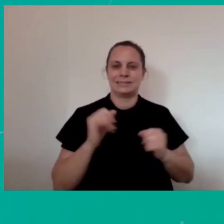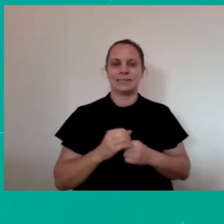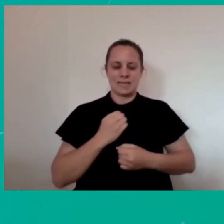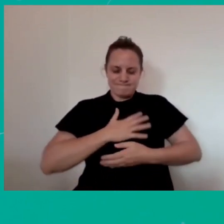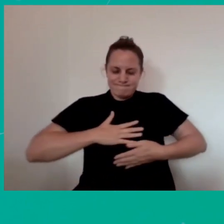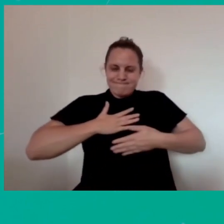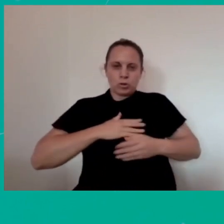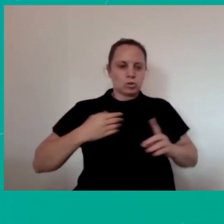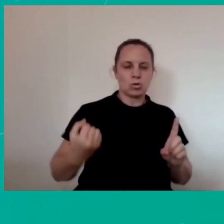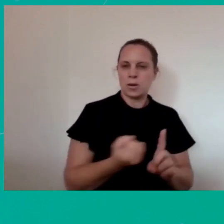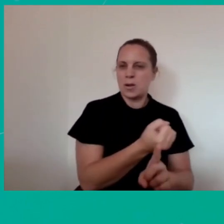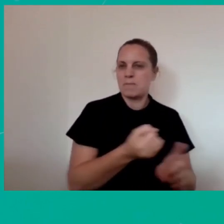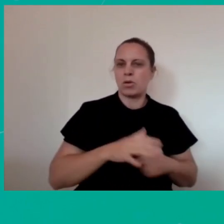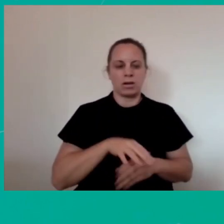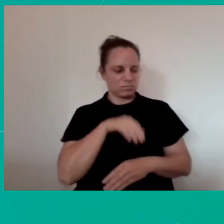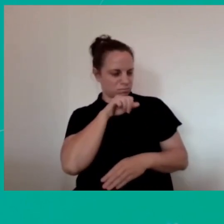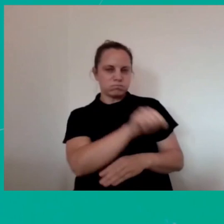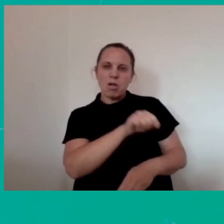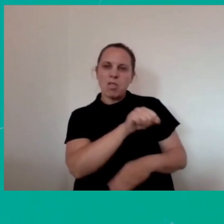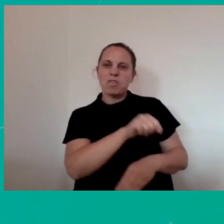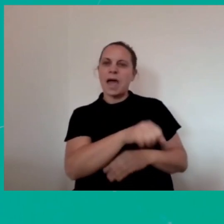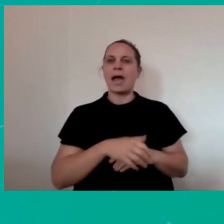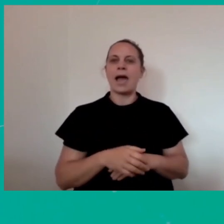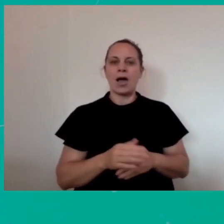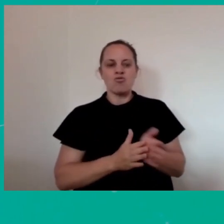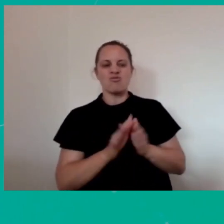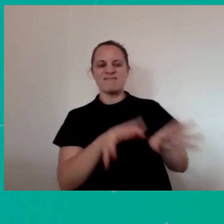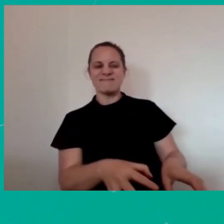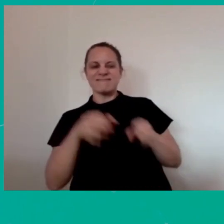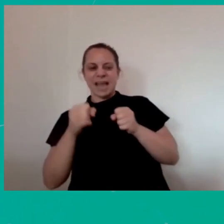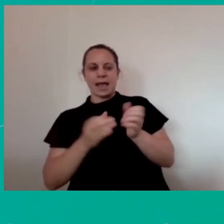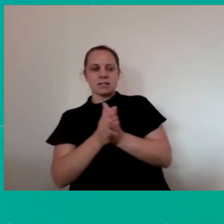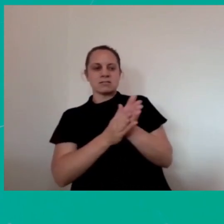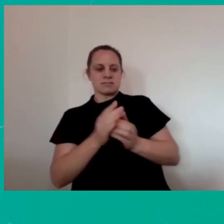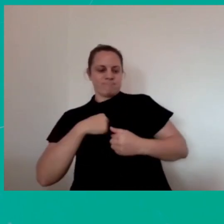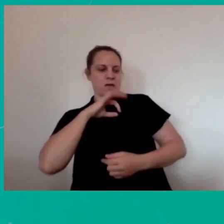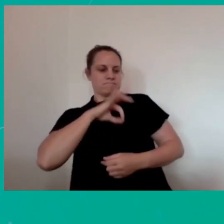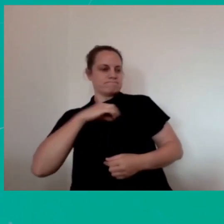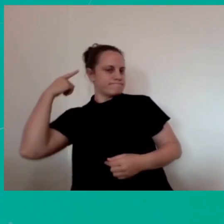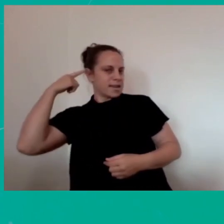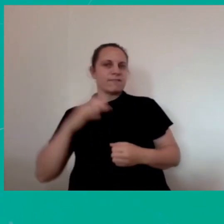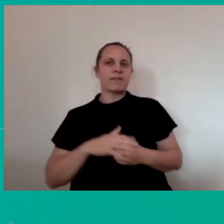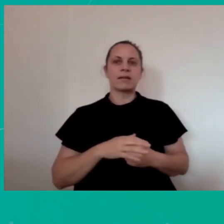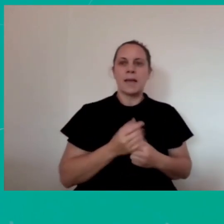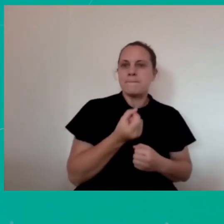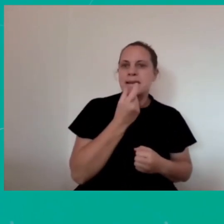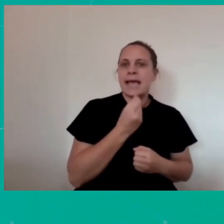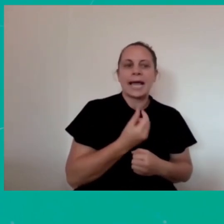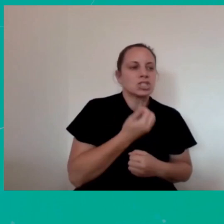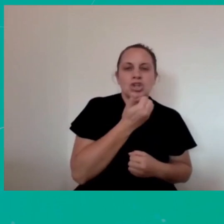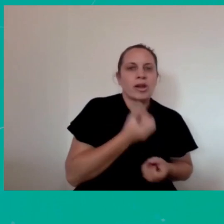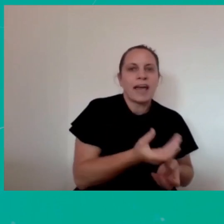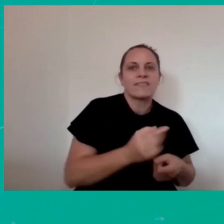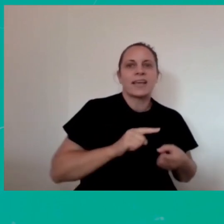harmed, neglected, exploited, over or under medicated, denied impairment specific